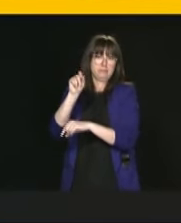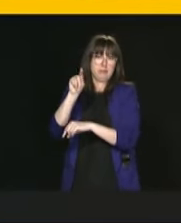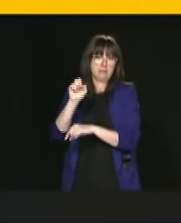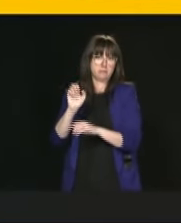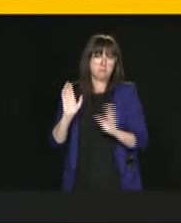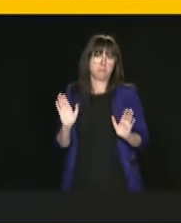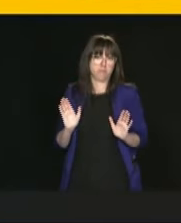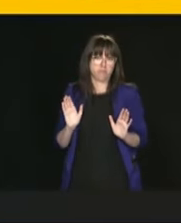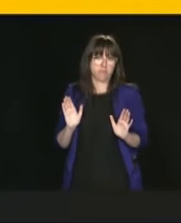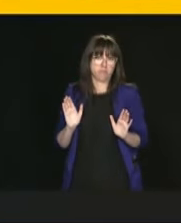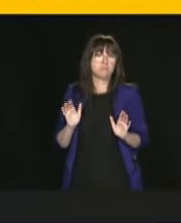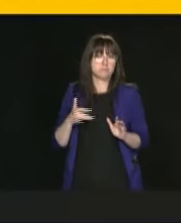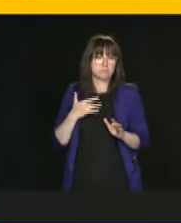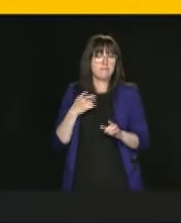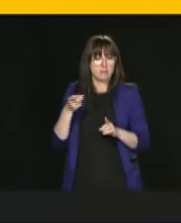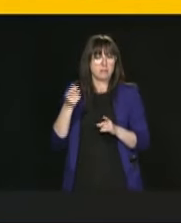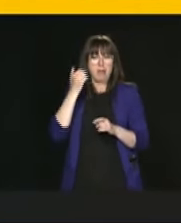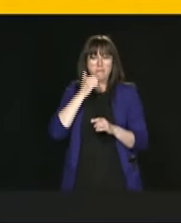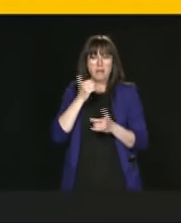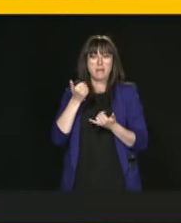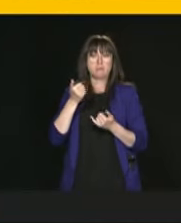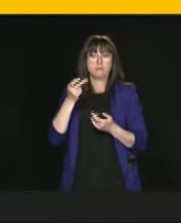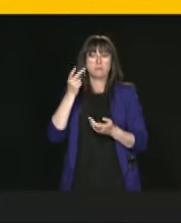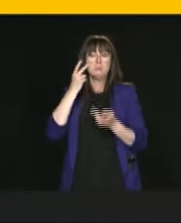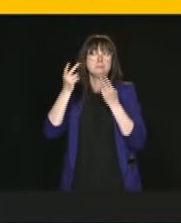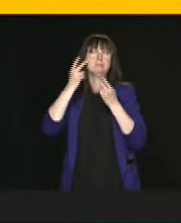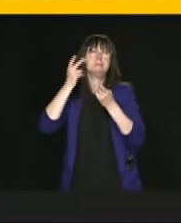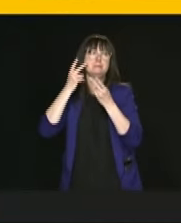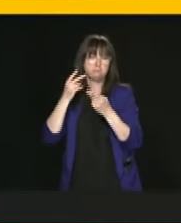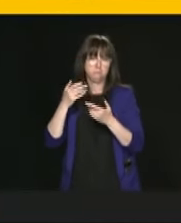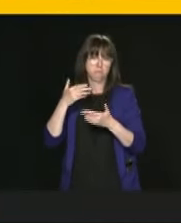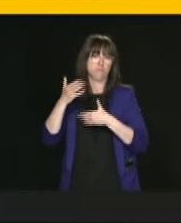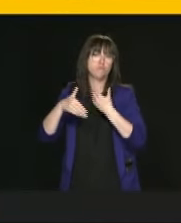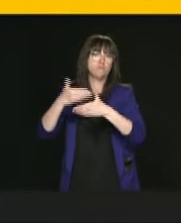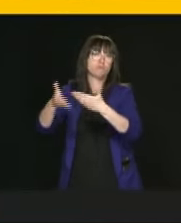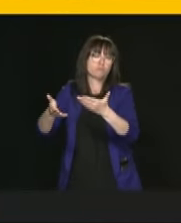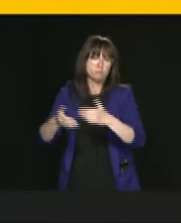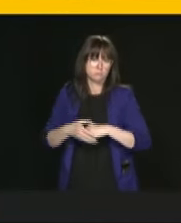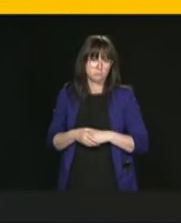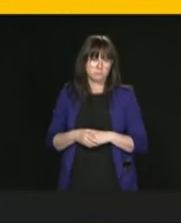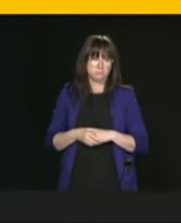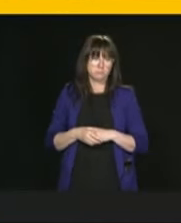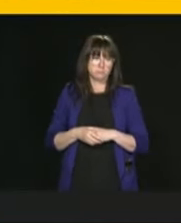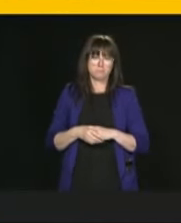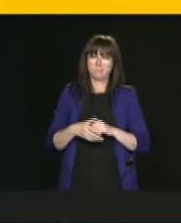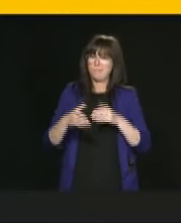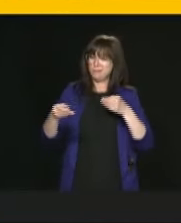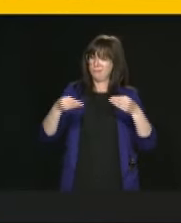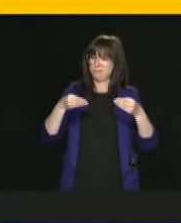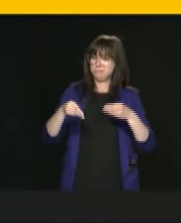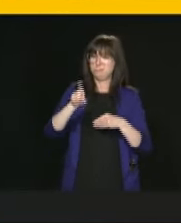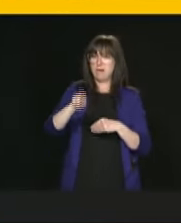day. And so there has to be flexibility and that,